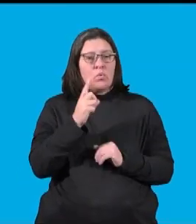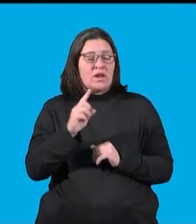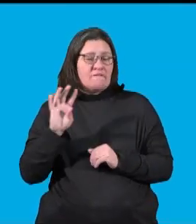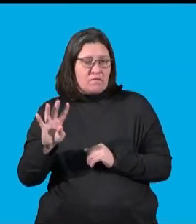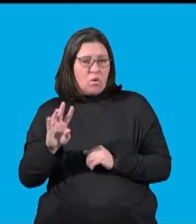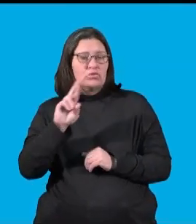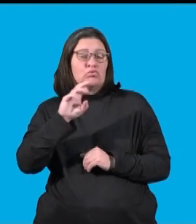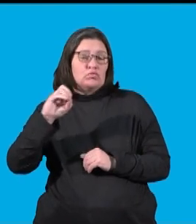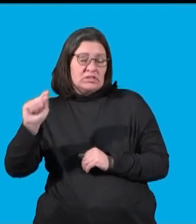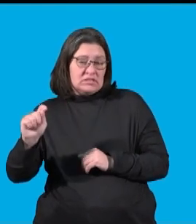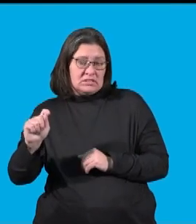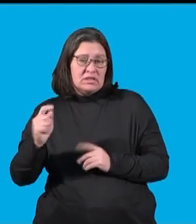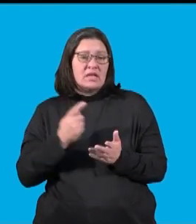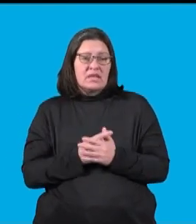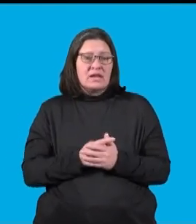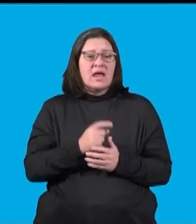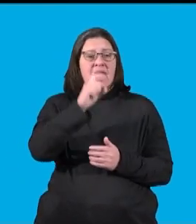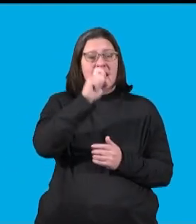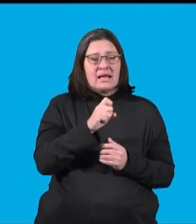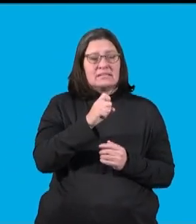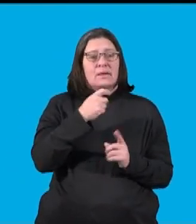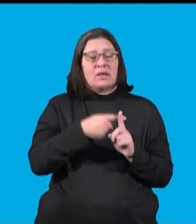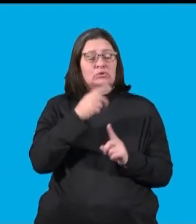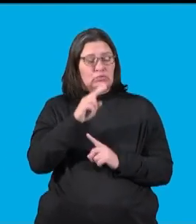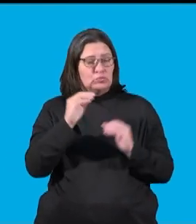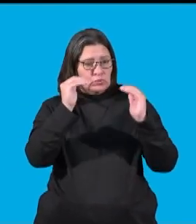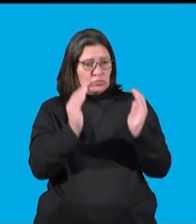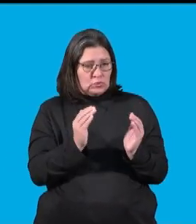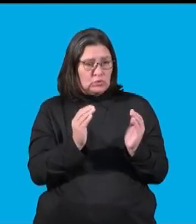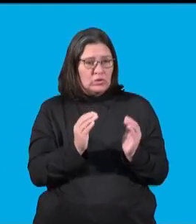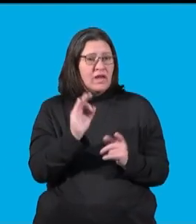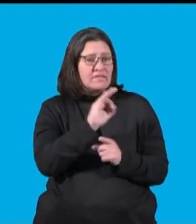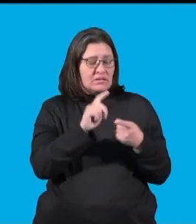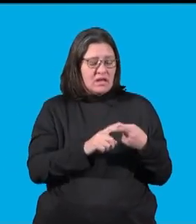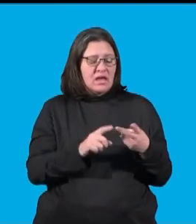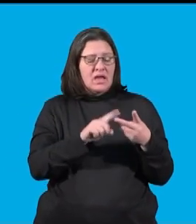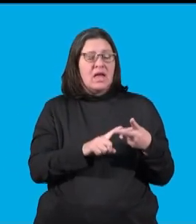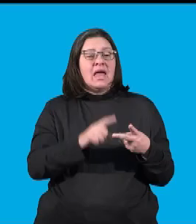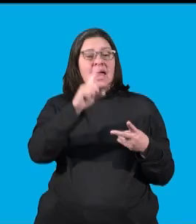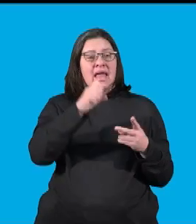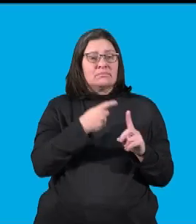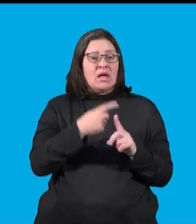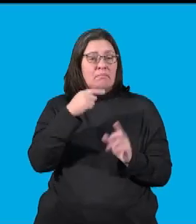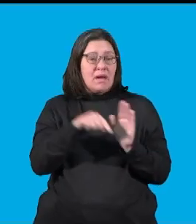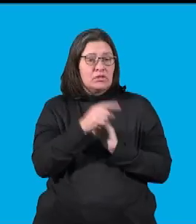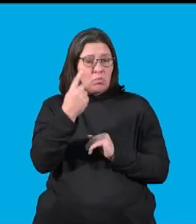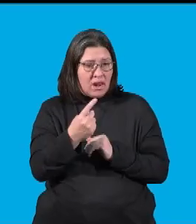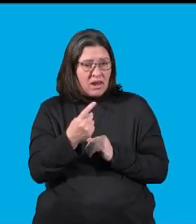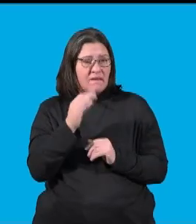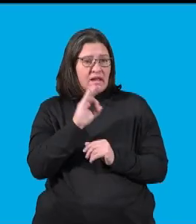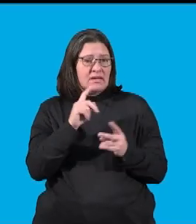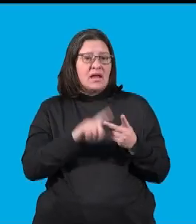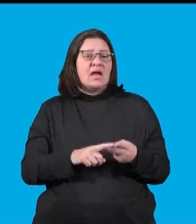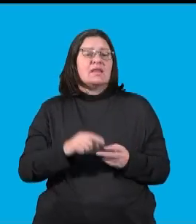1, and 4 are our roots. So therefore, x plus 2 was a factor of this graph, x minus 1 was a factor of this